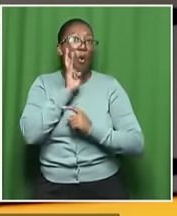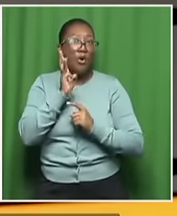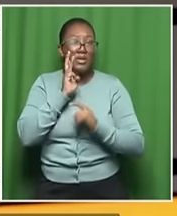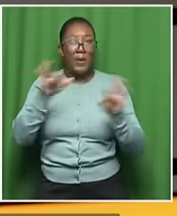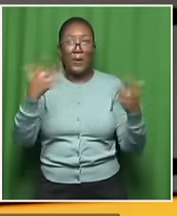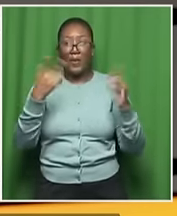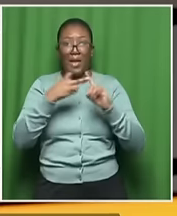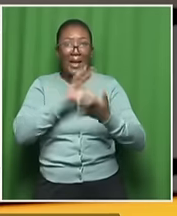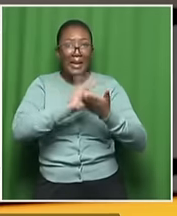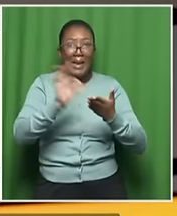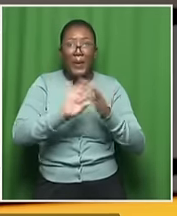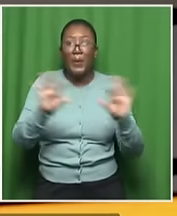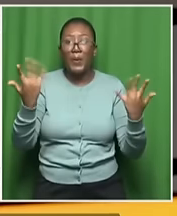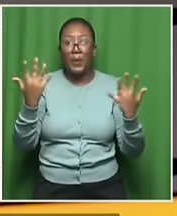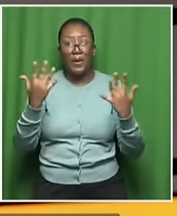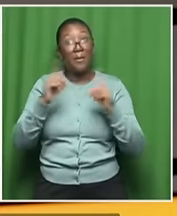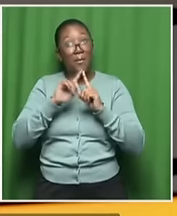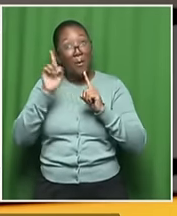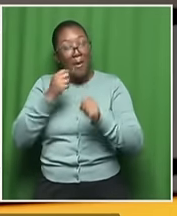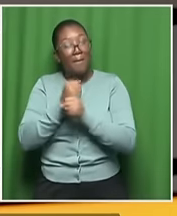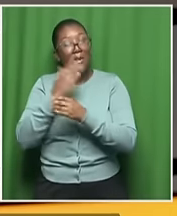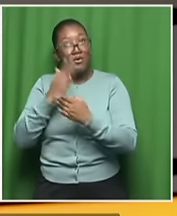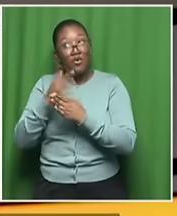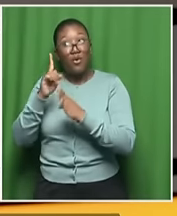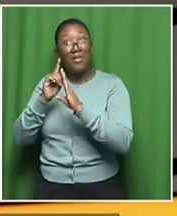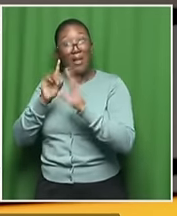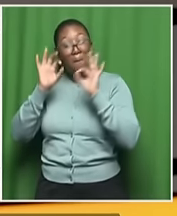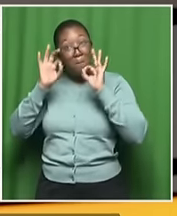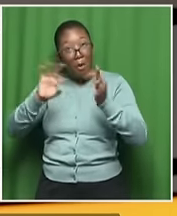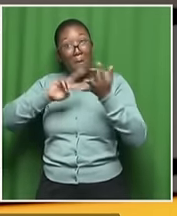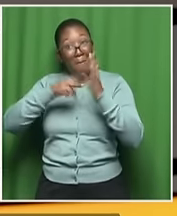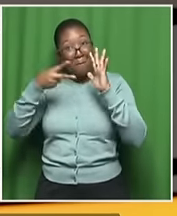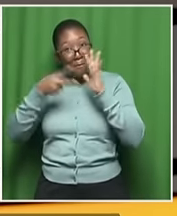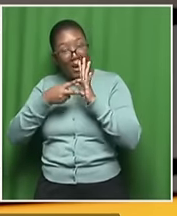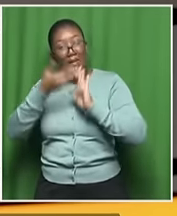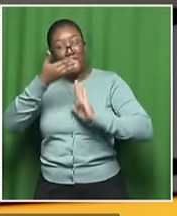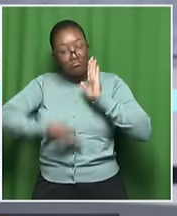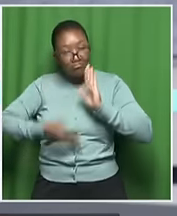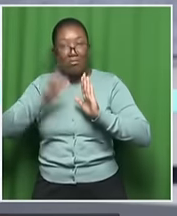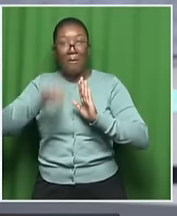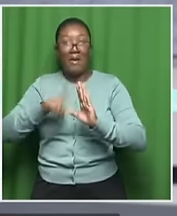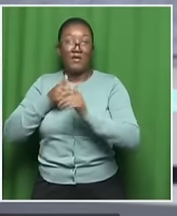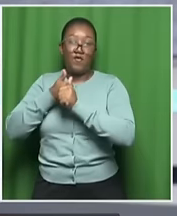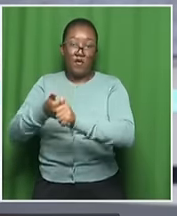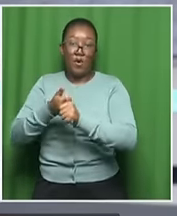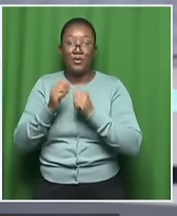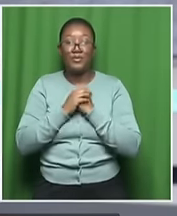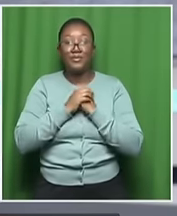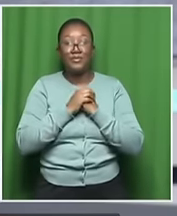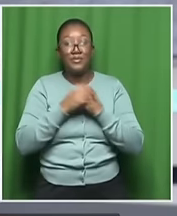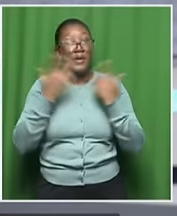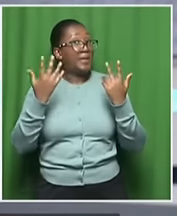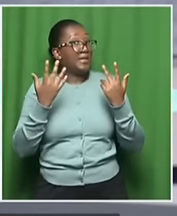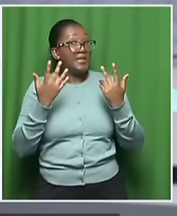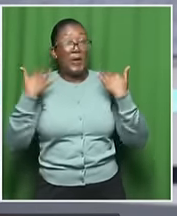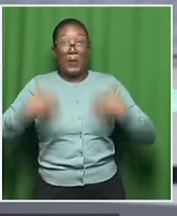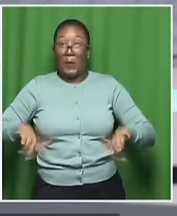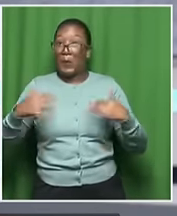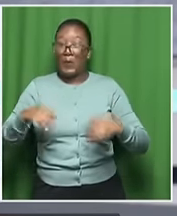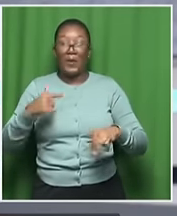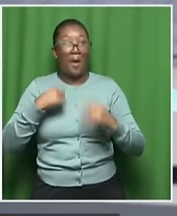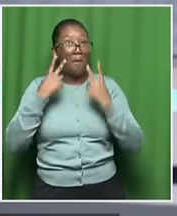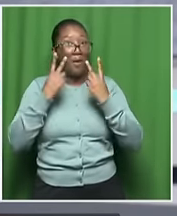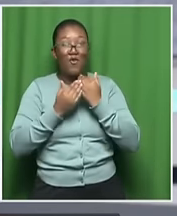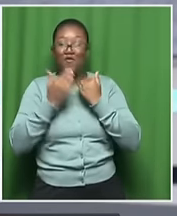must bring back proper planning. The land is there. All right. And then I'm looking forward to having debates with